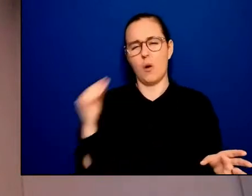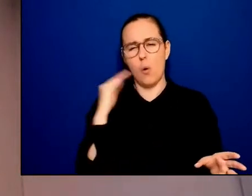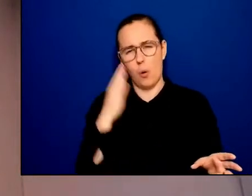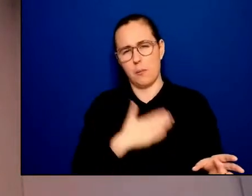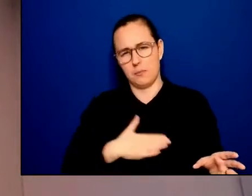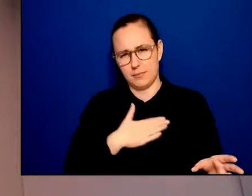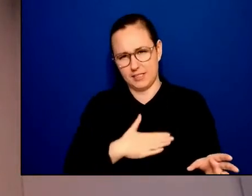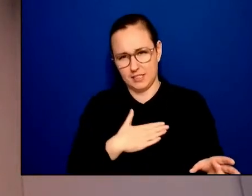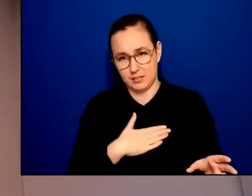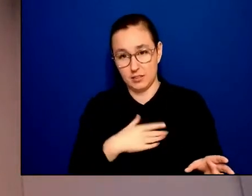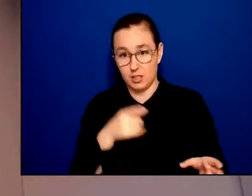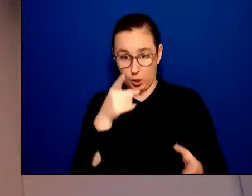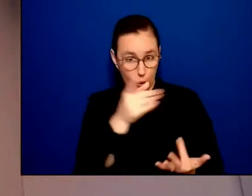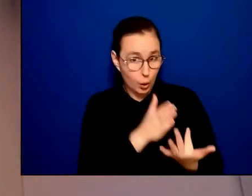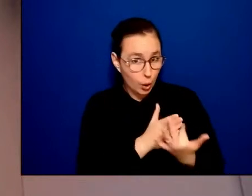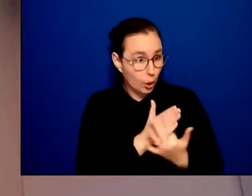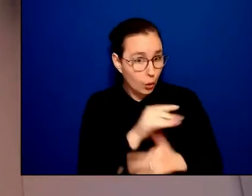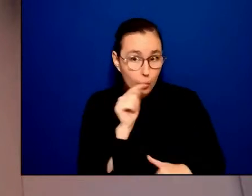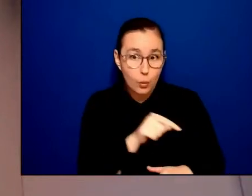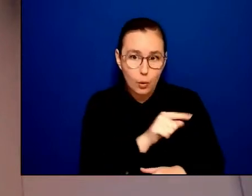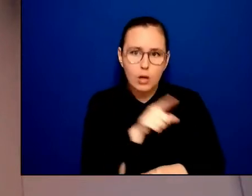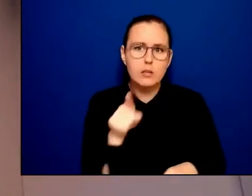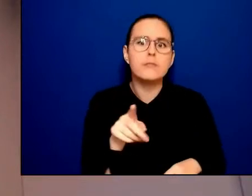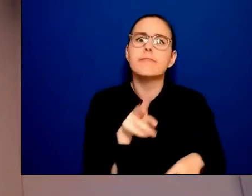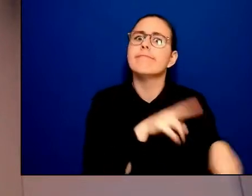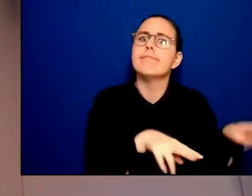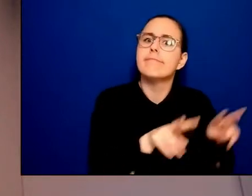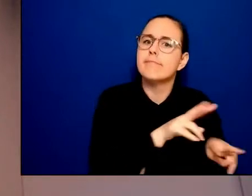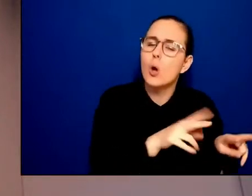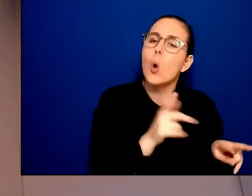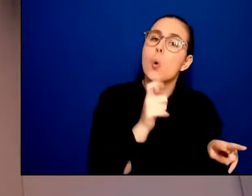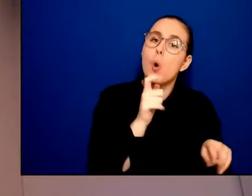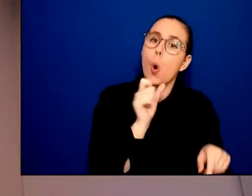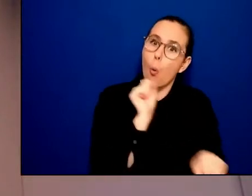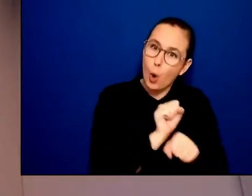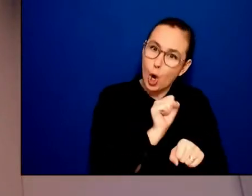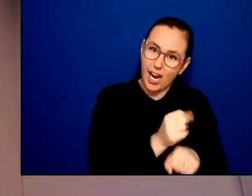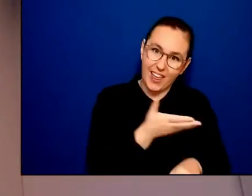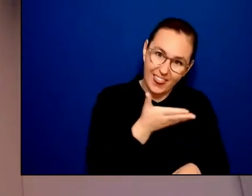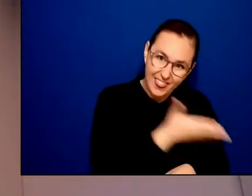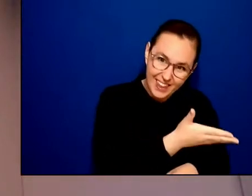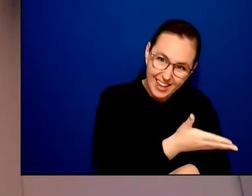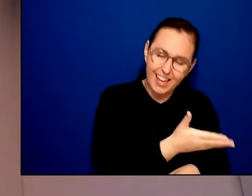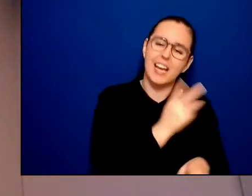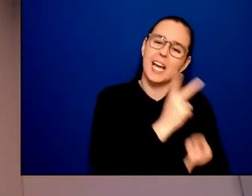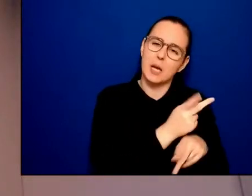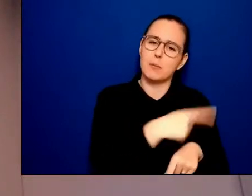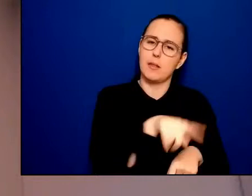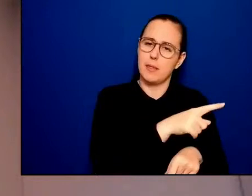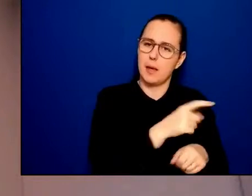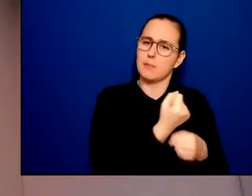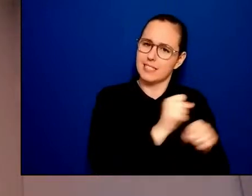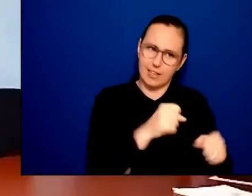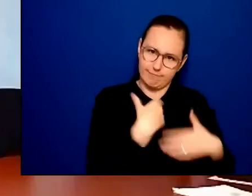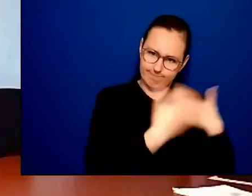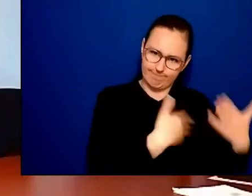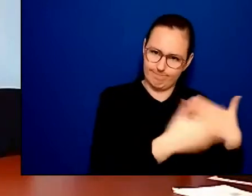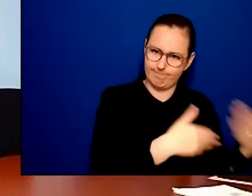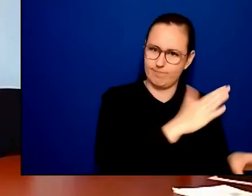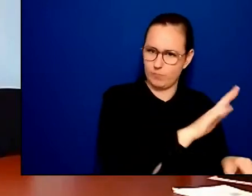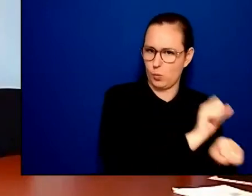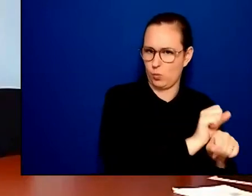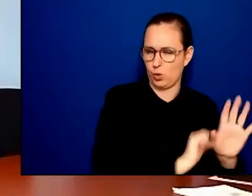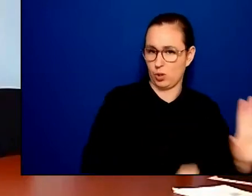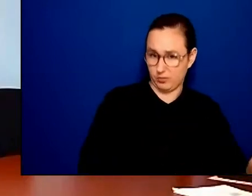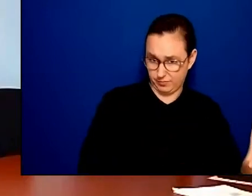that our contractors are safe. Thank you. Our next operational update comes from Paula Cousins, Ministry of